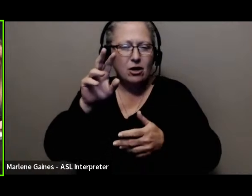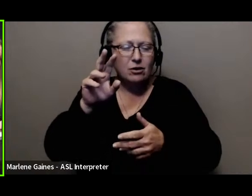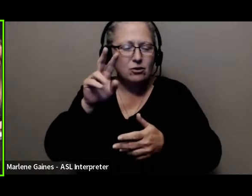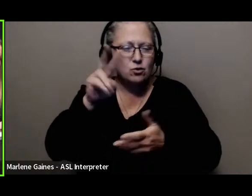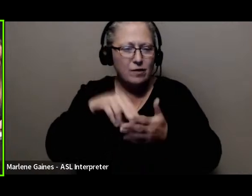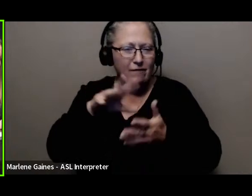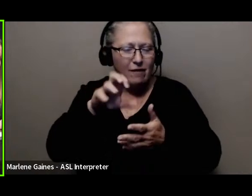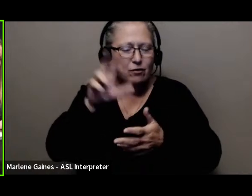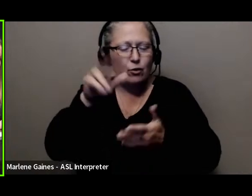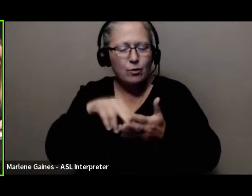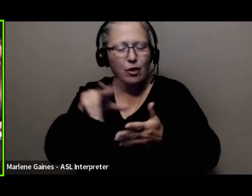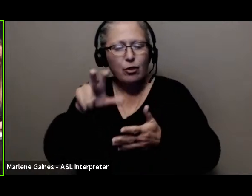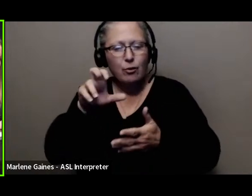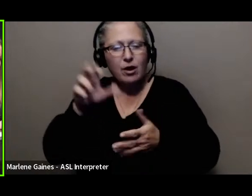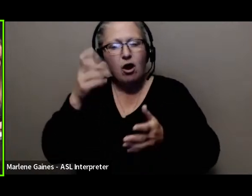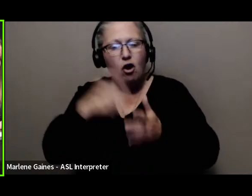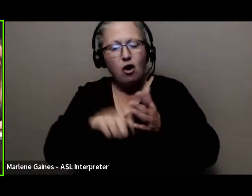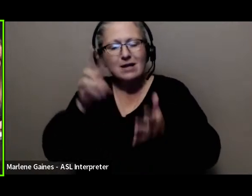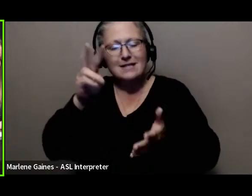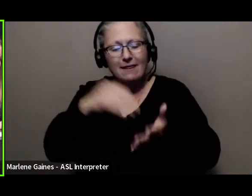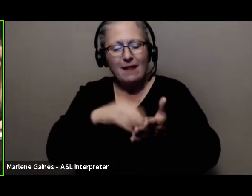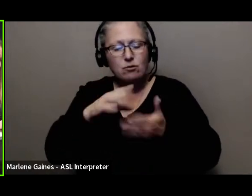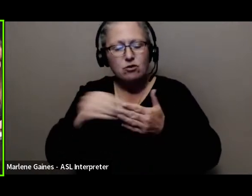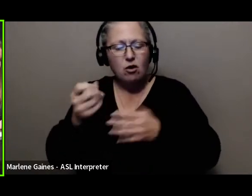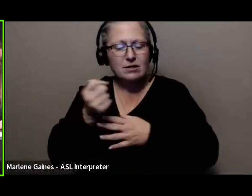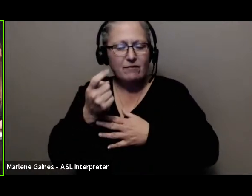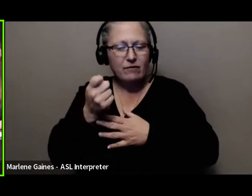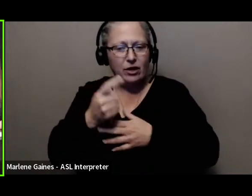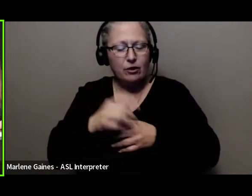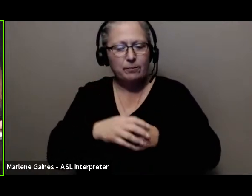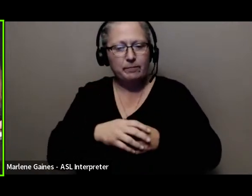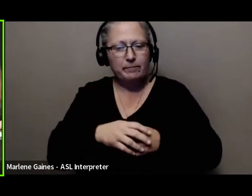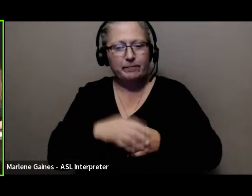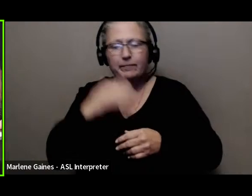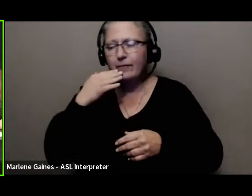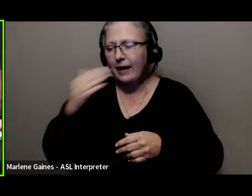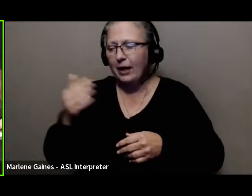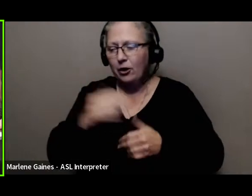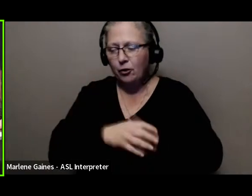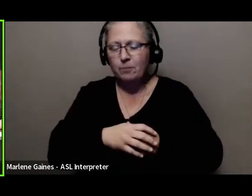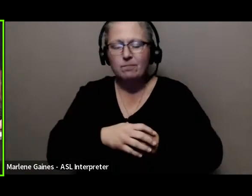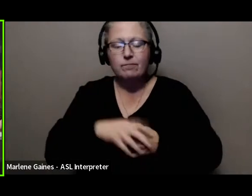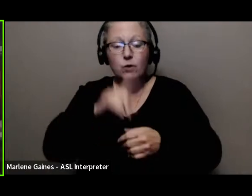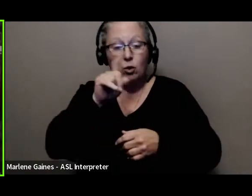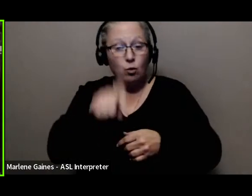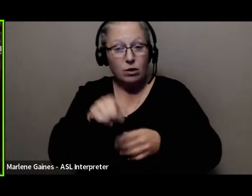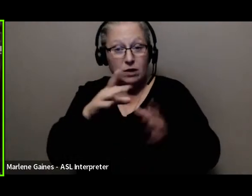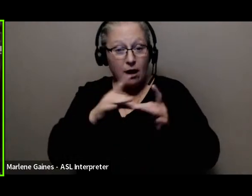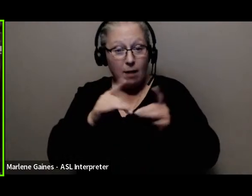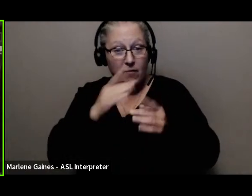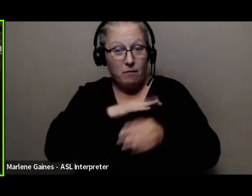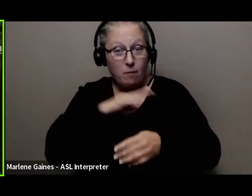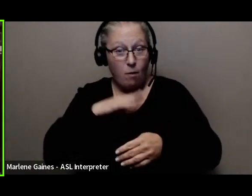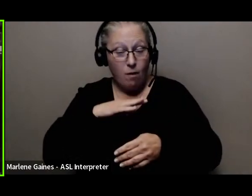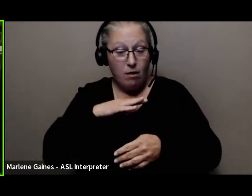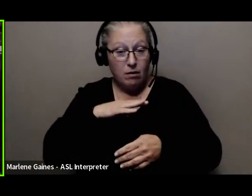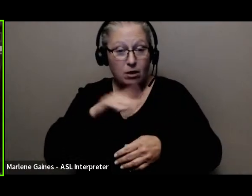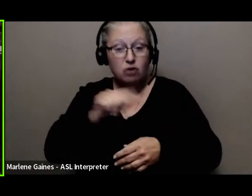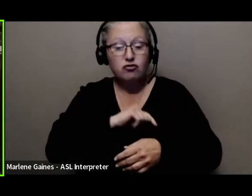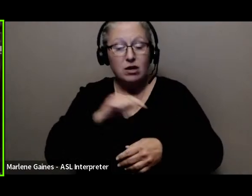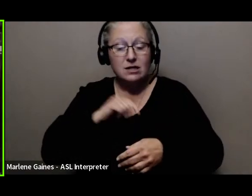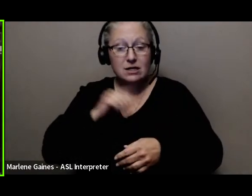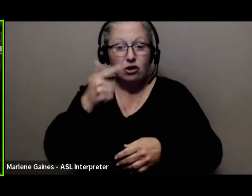$3,300. It would cost $6,000 annually. Thank you. Questions or comments from the board?